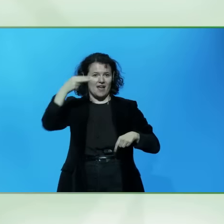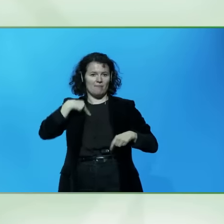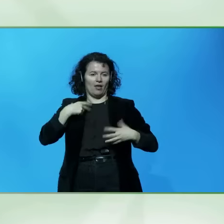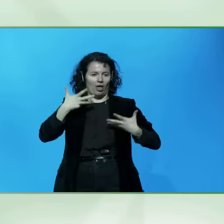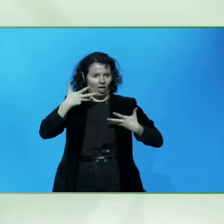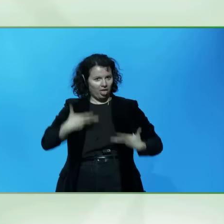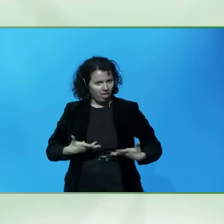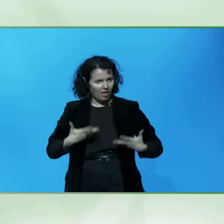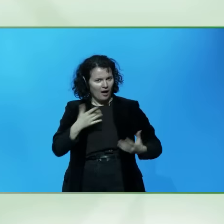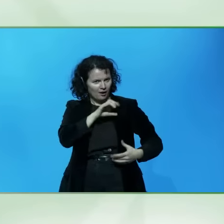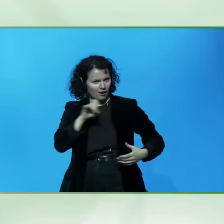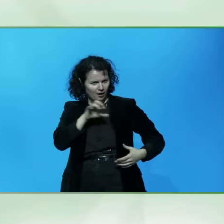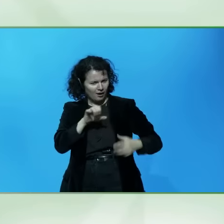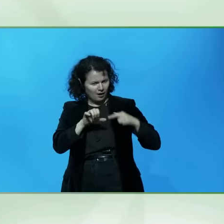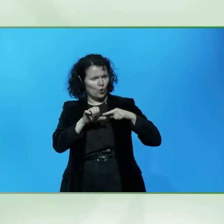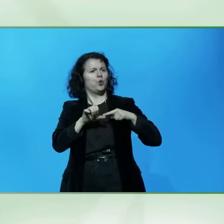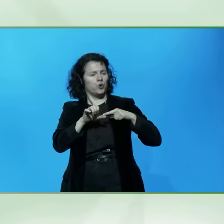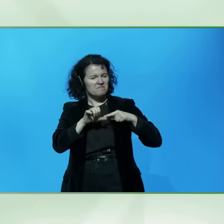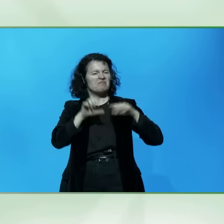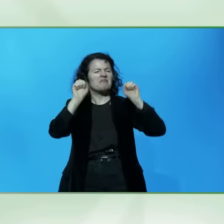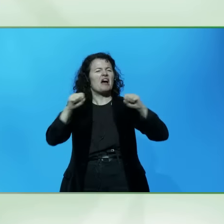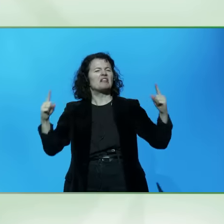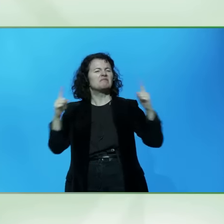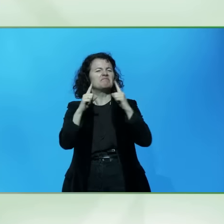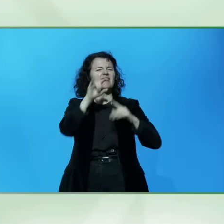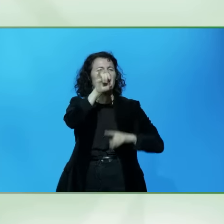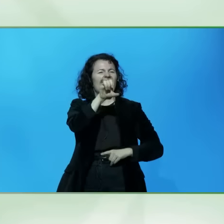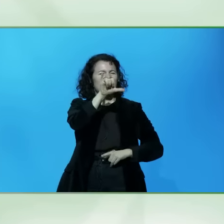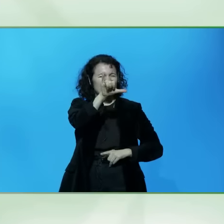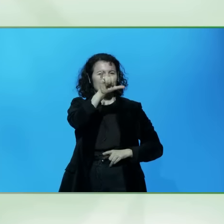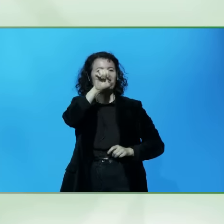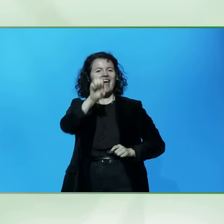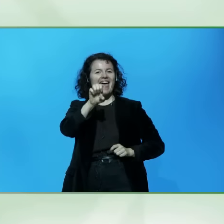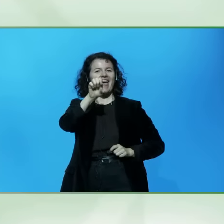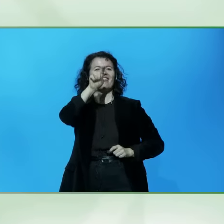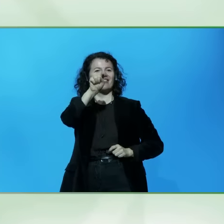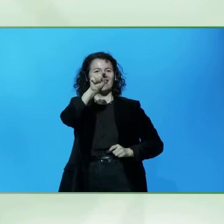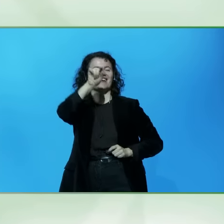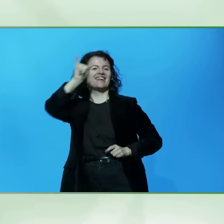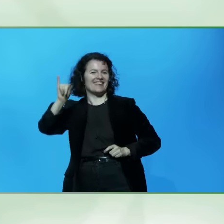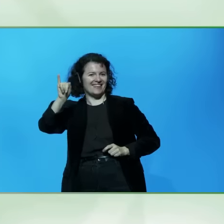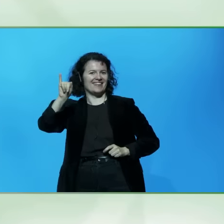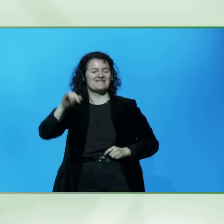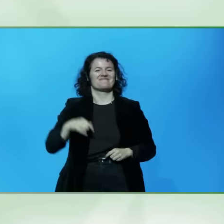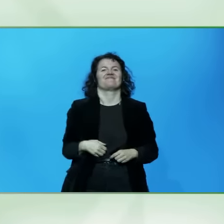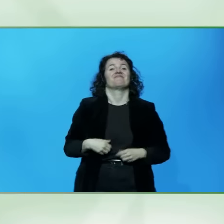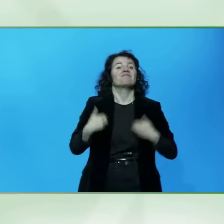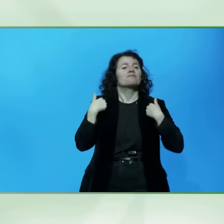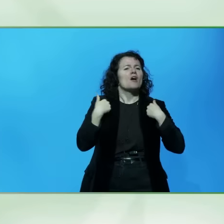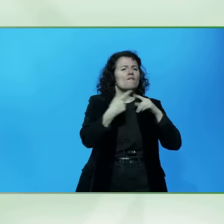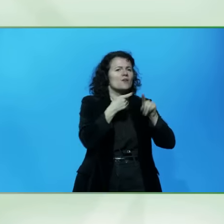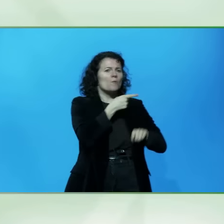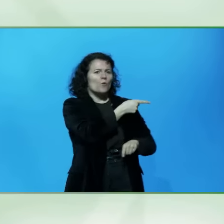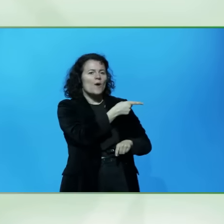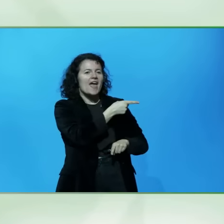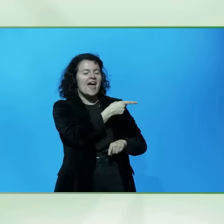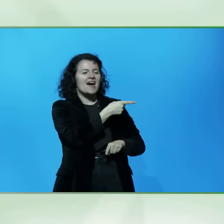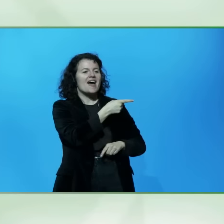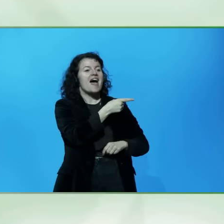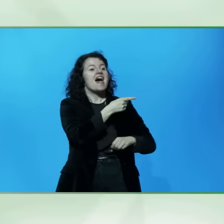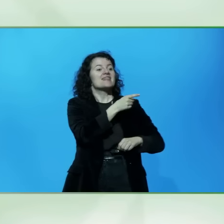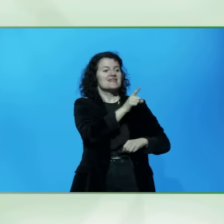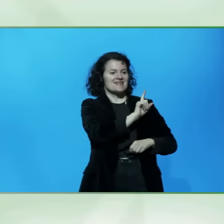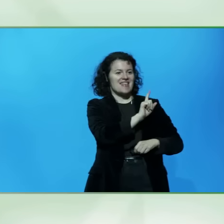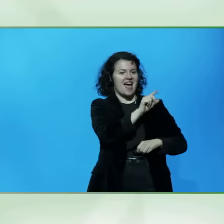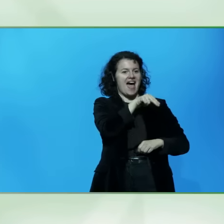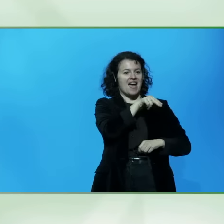you can call me Yeti. That's So better. I'm so happy to join you all the way from Nairobi, but I am originally